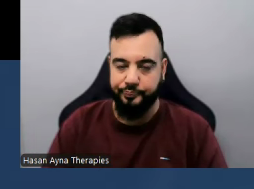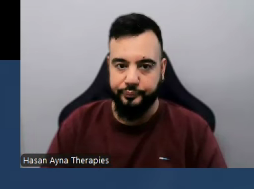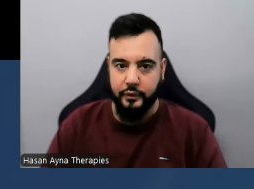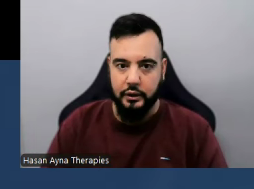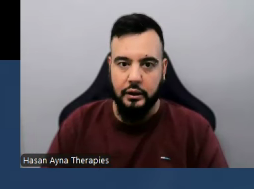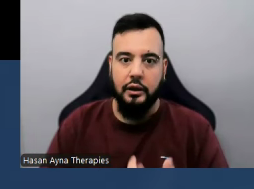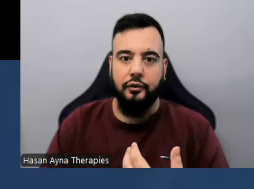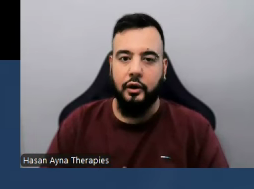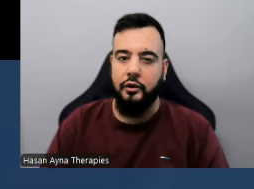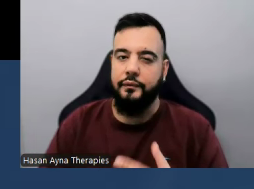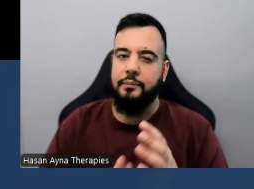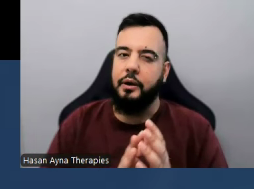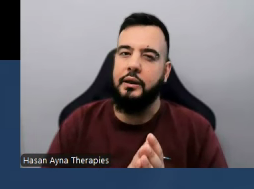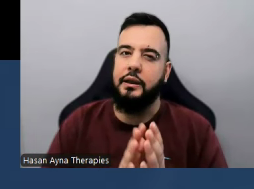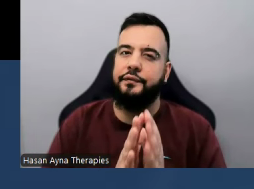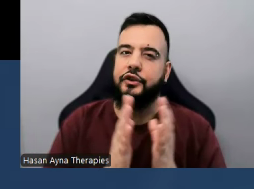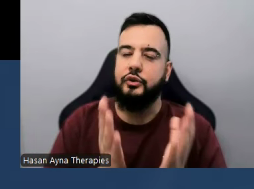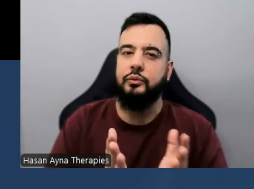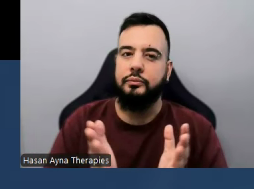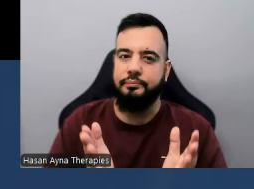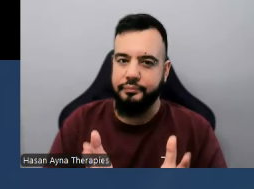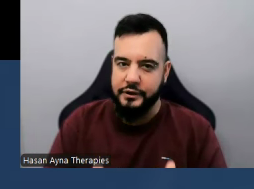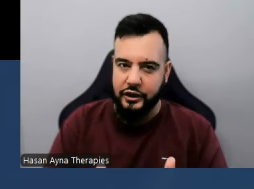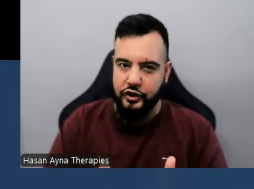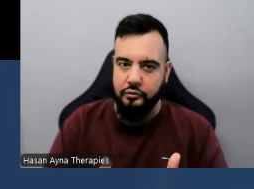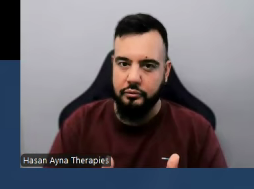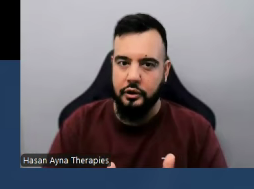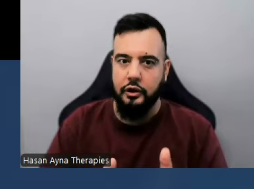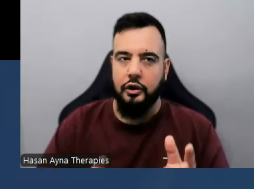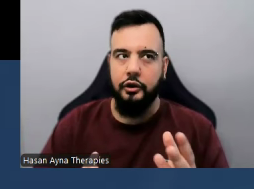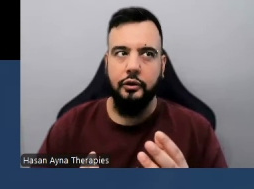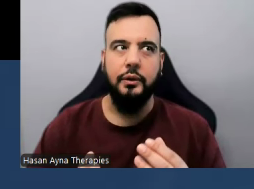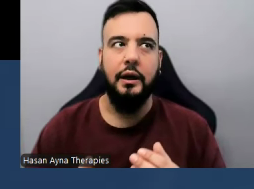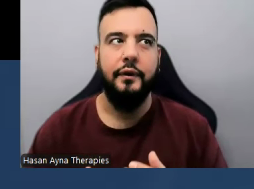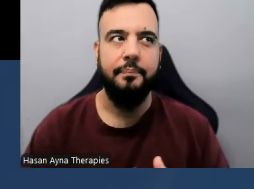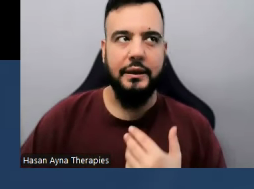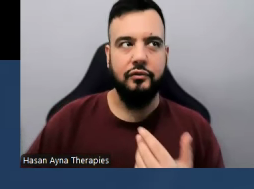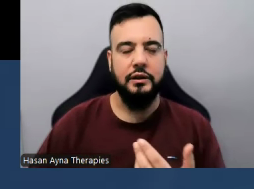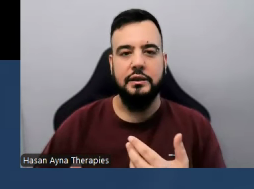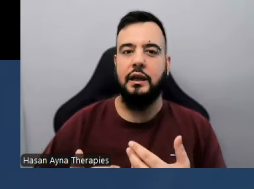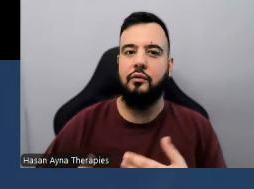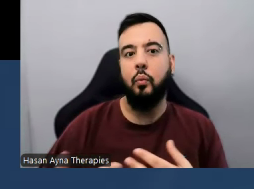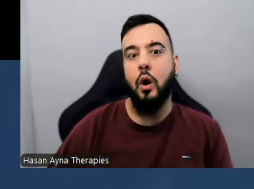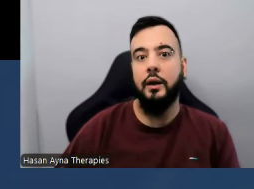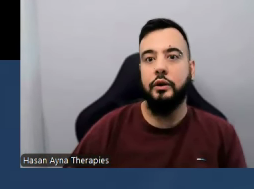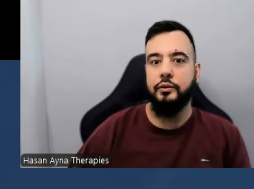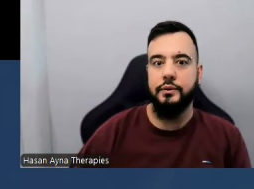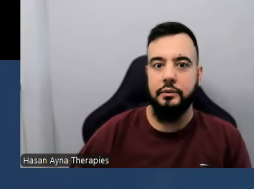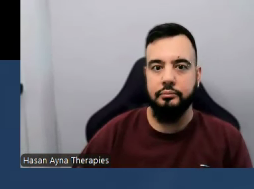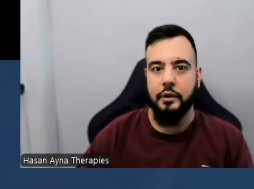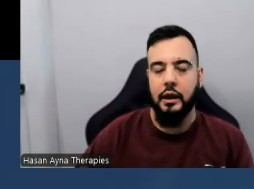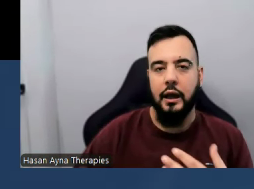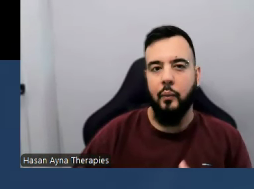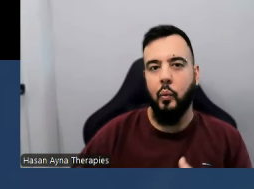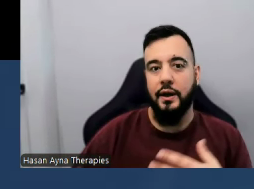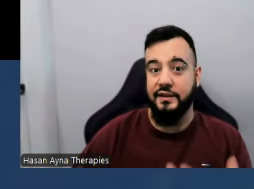storytelling. So hopefully by the end of this short session, you have a better understanding of why we use